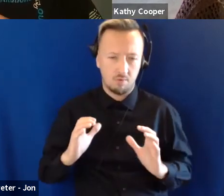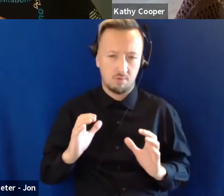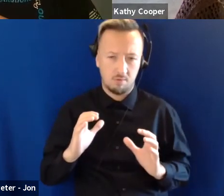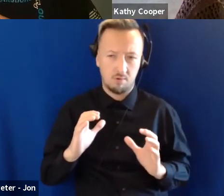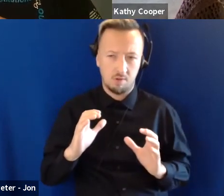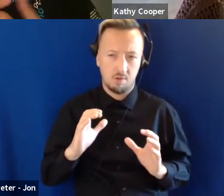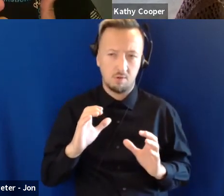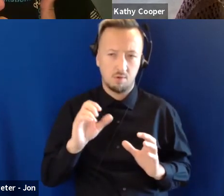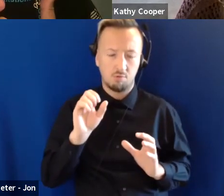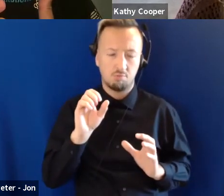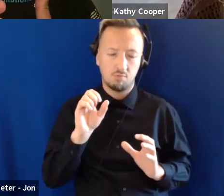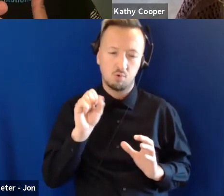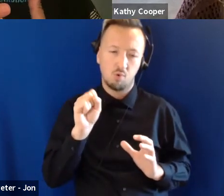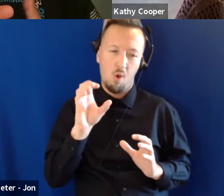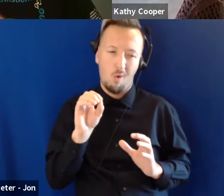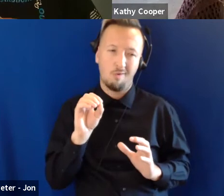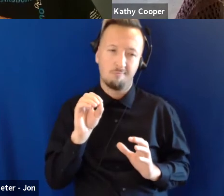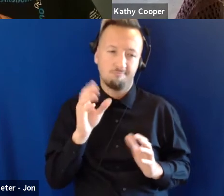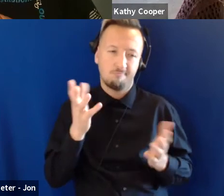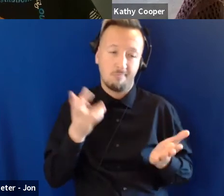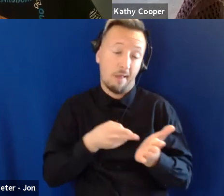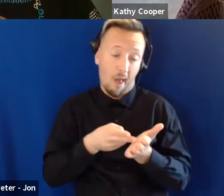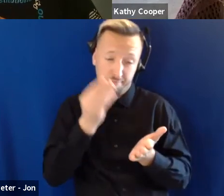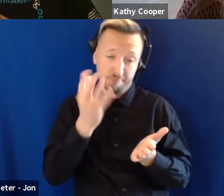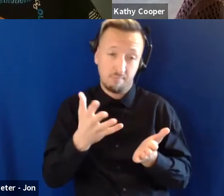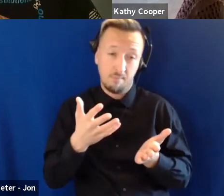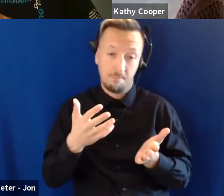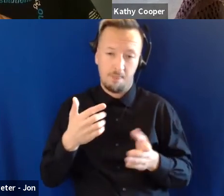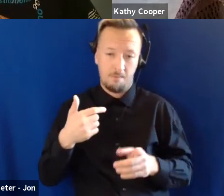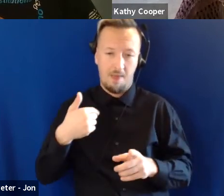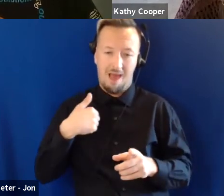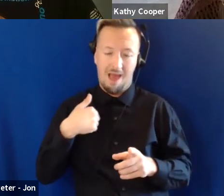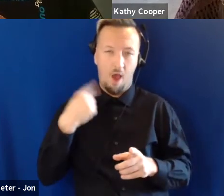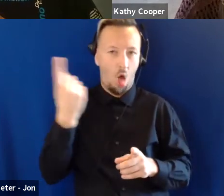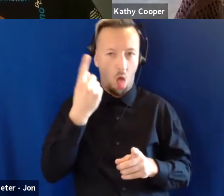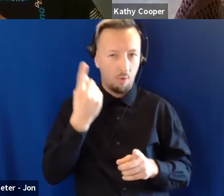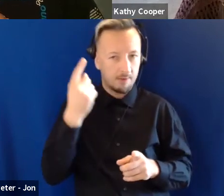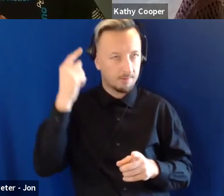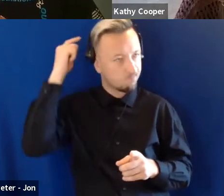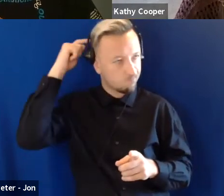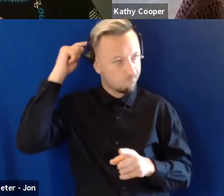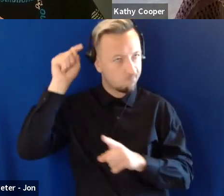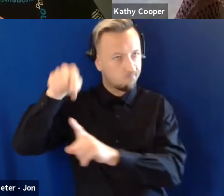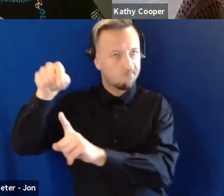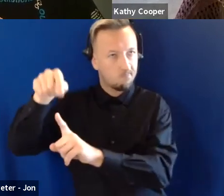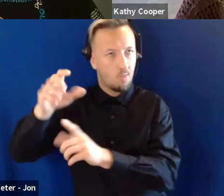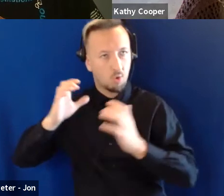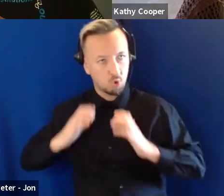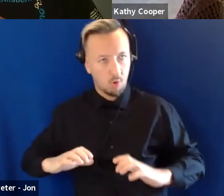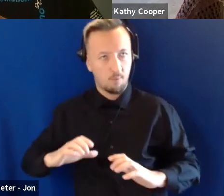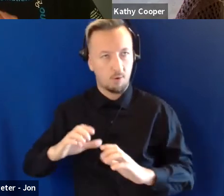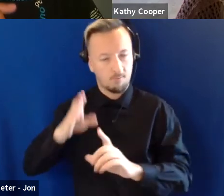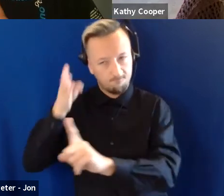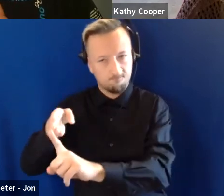honestly, that's really where I always am going to take things back. And so the answer is